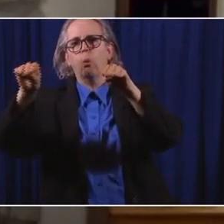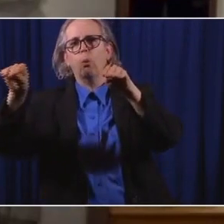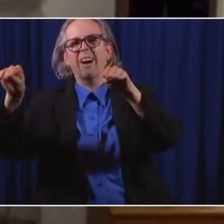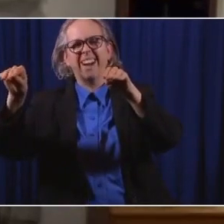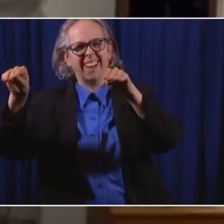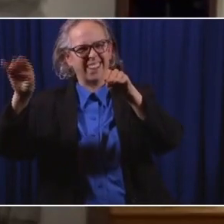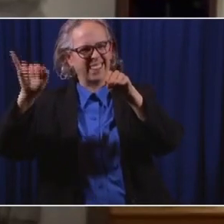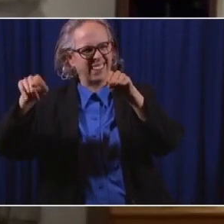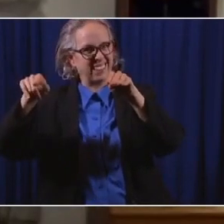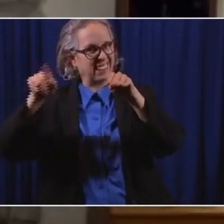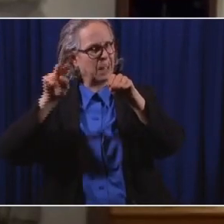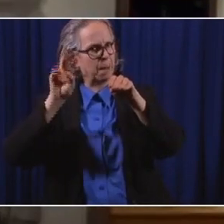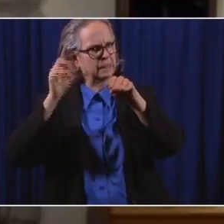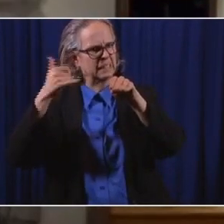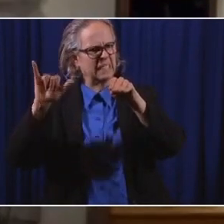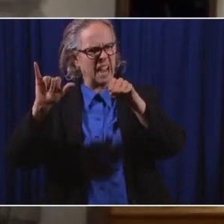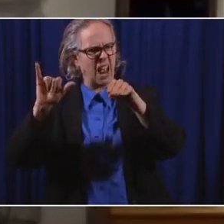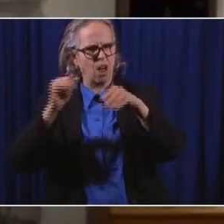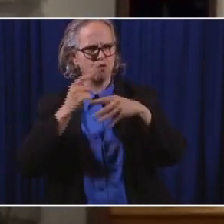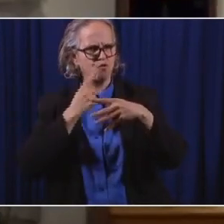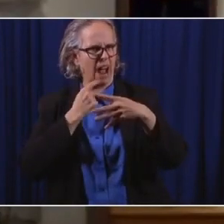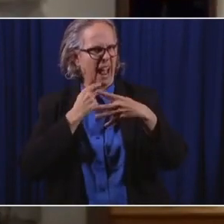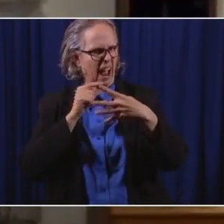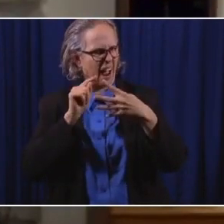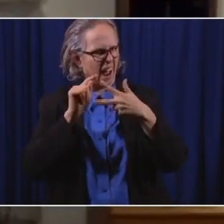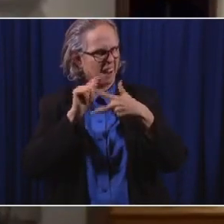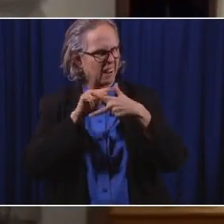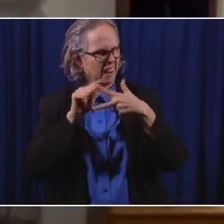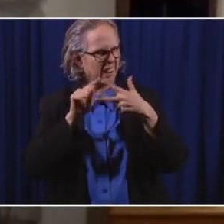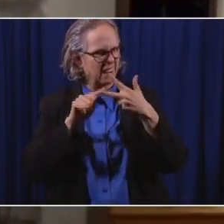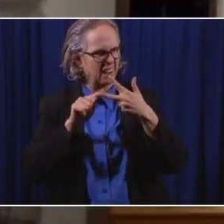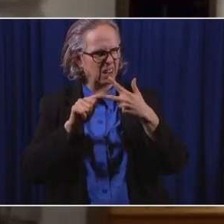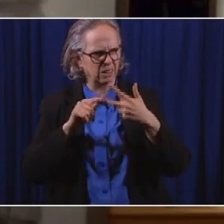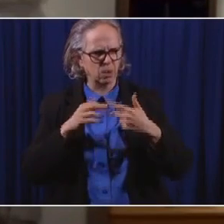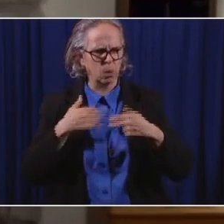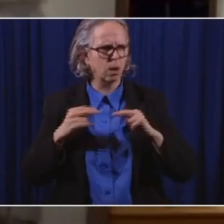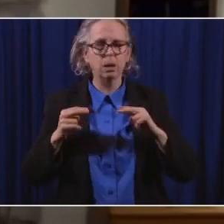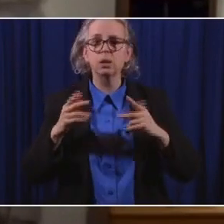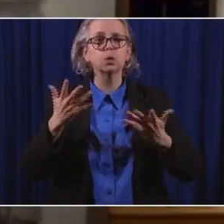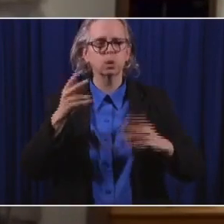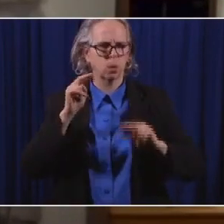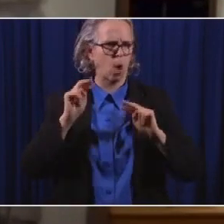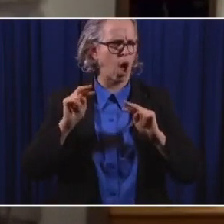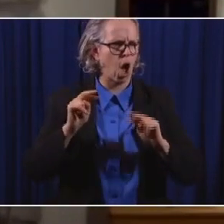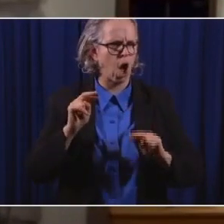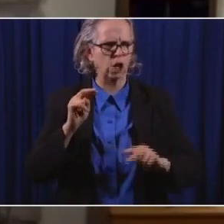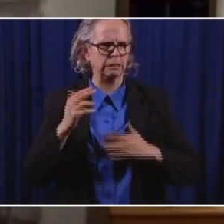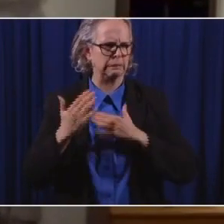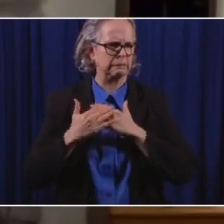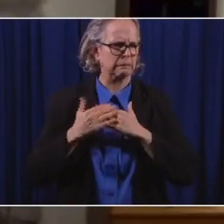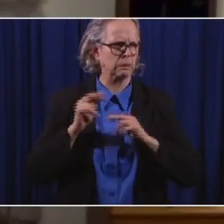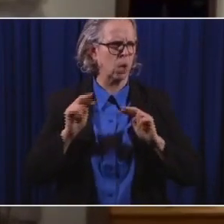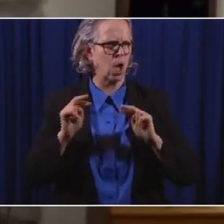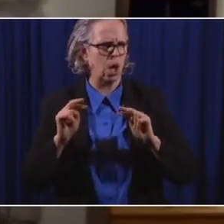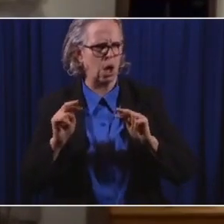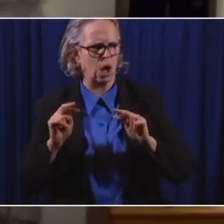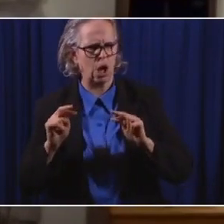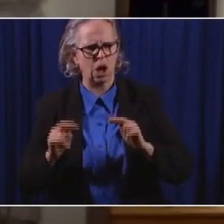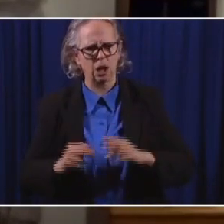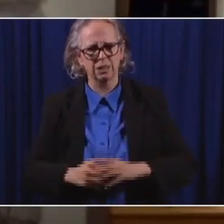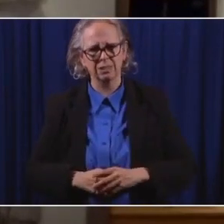counties very, very disturbing trends. As I said, our alert system is designed to flag indicators that are getting